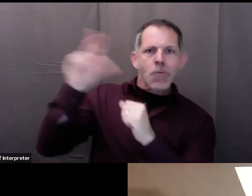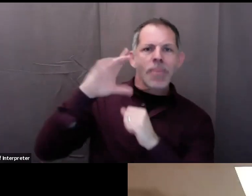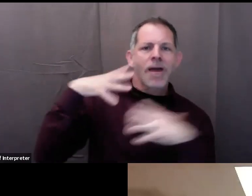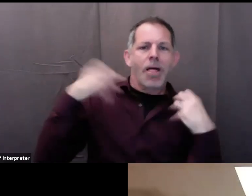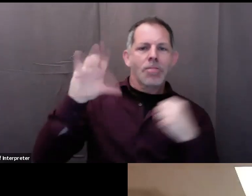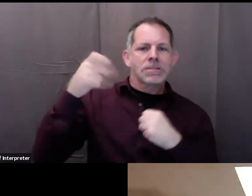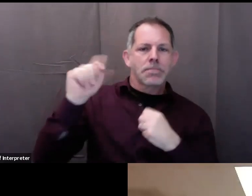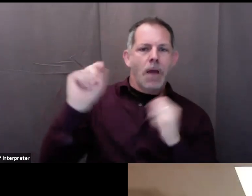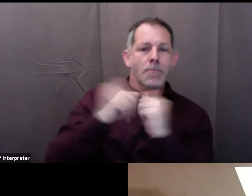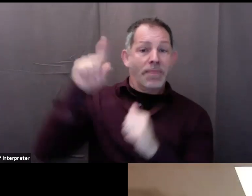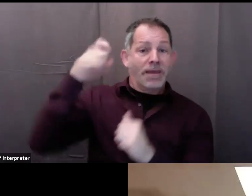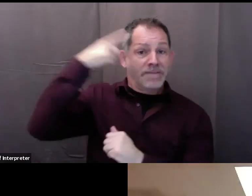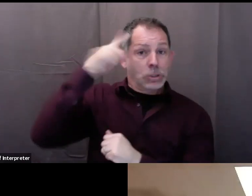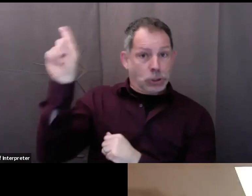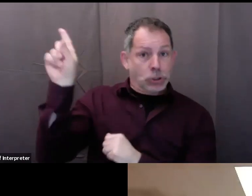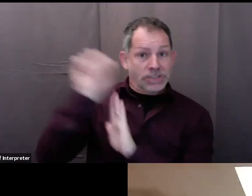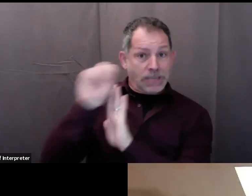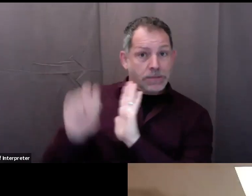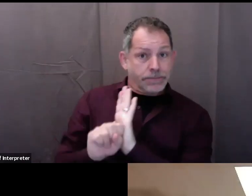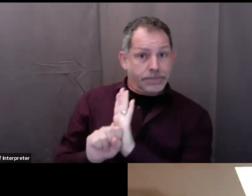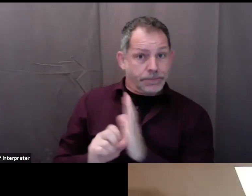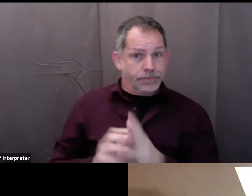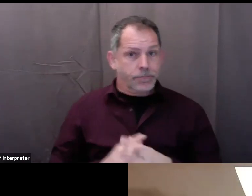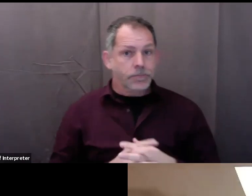Dr. Spitters, do you want to add to that?